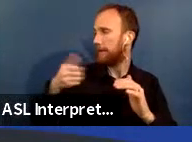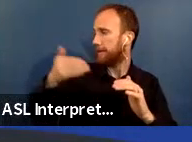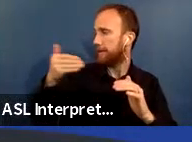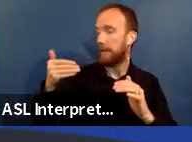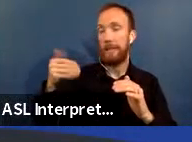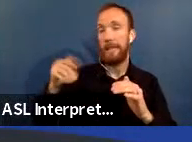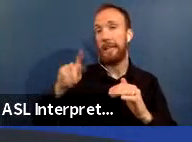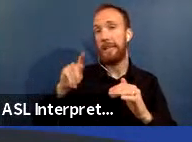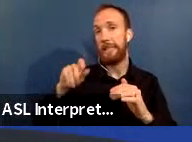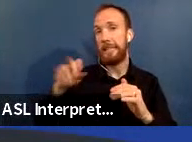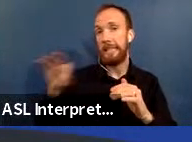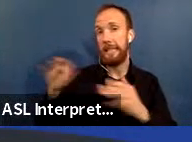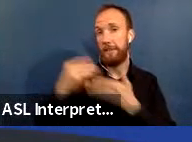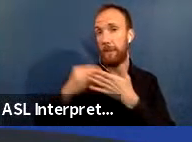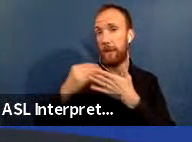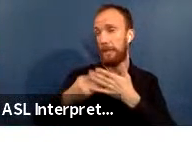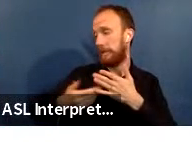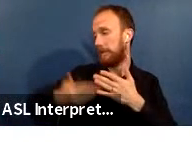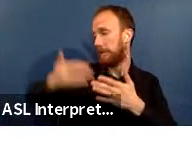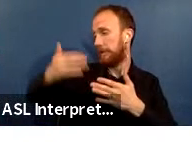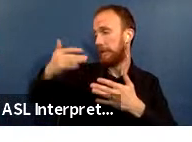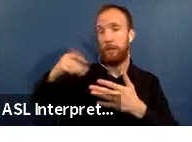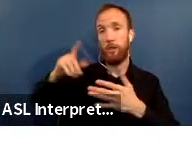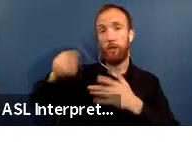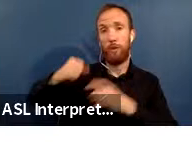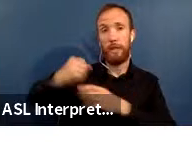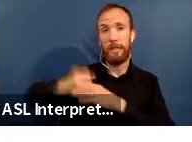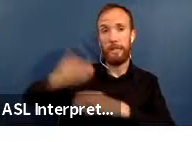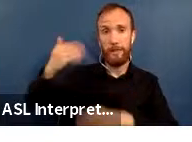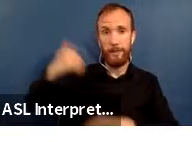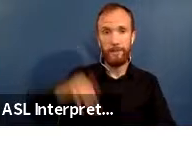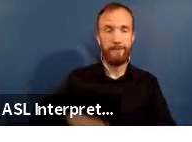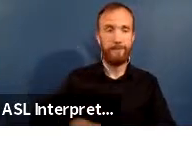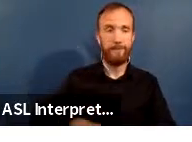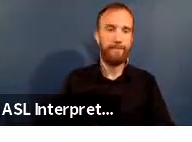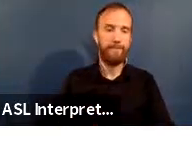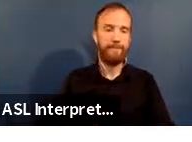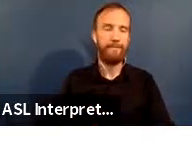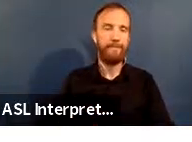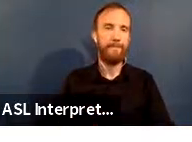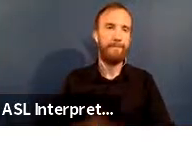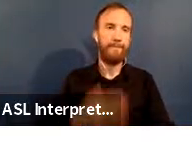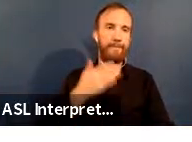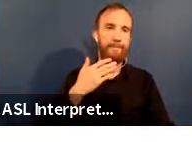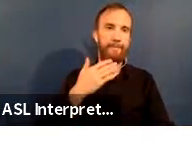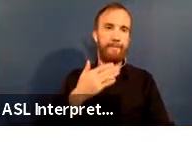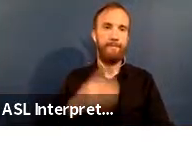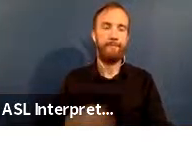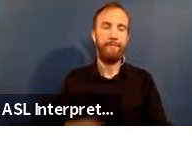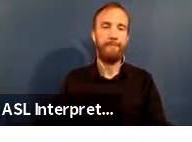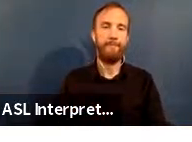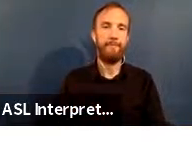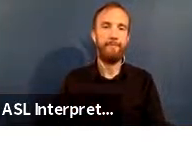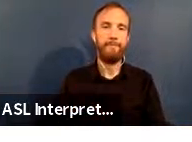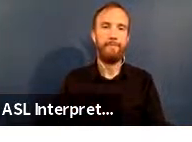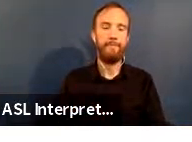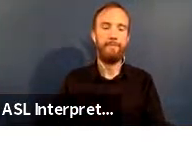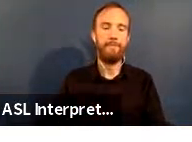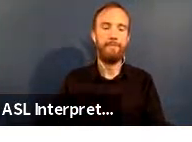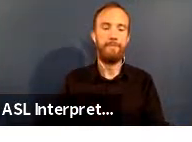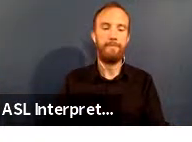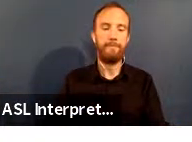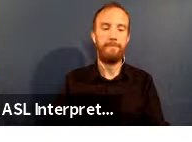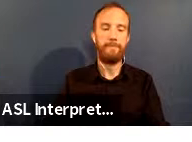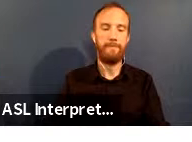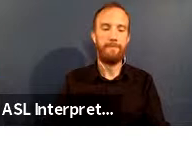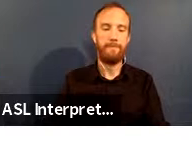funding, going back 20 years. Next slide, please. Thank you. And so here